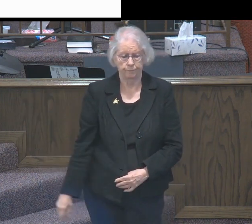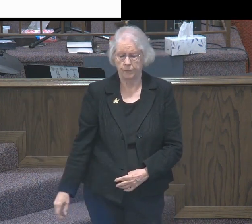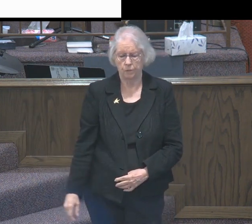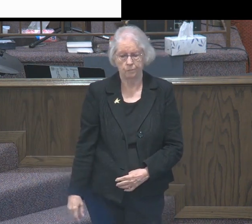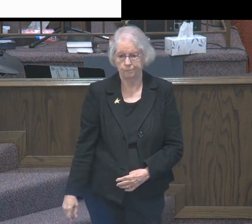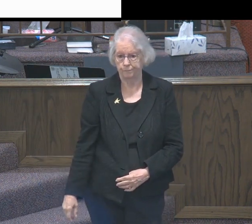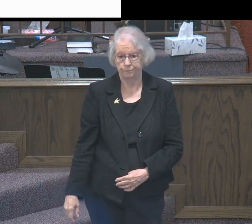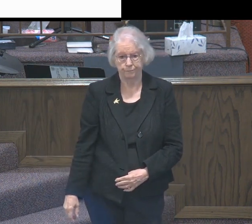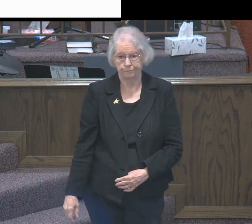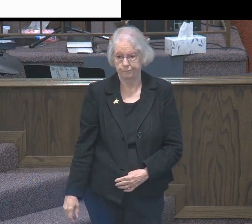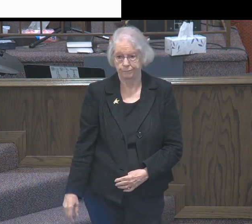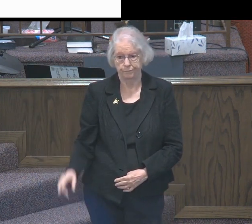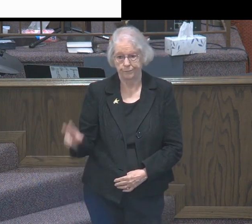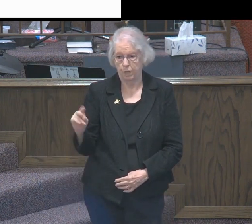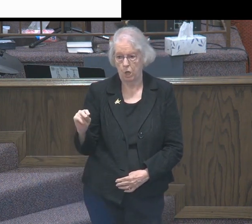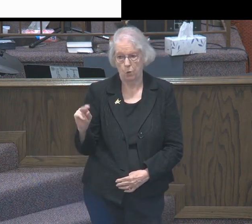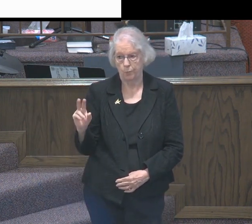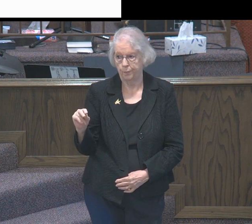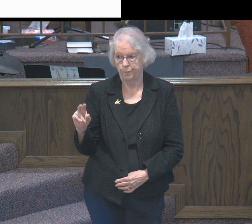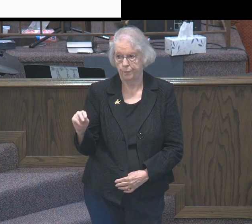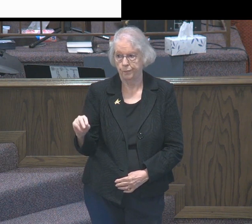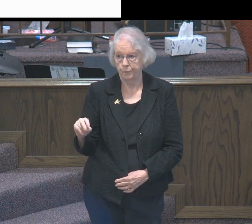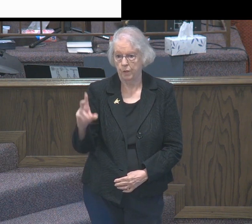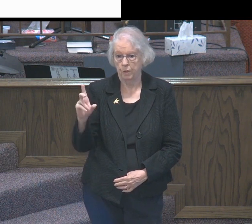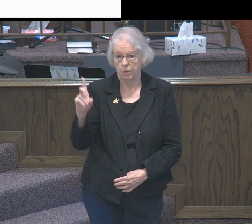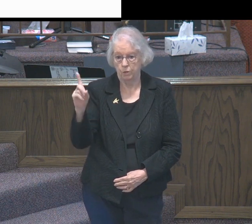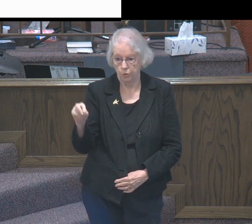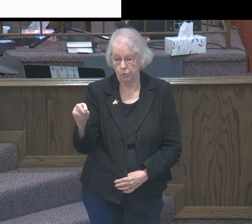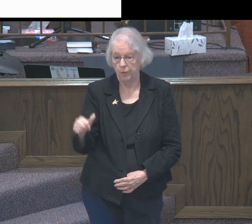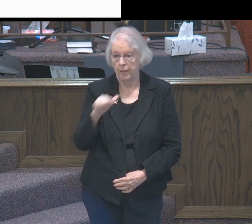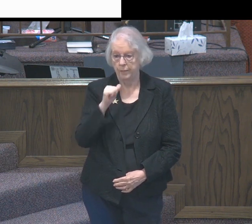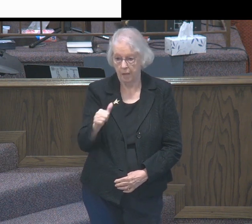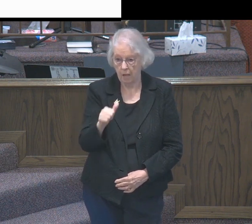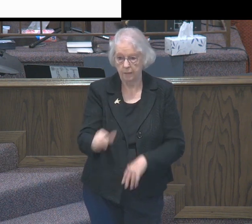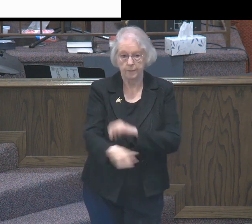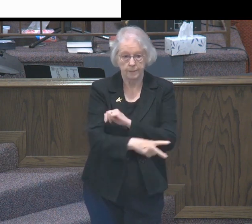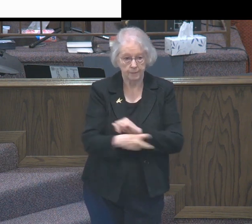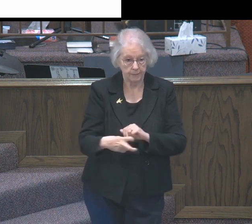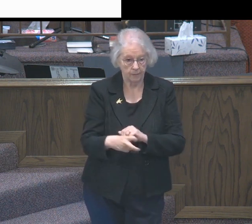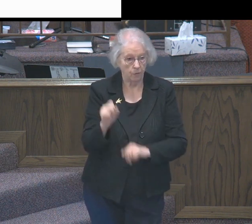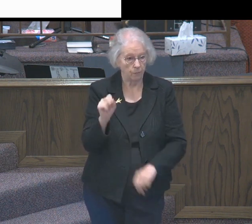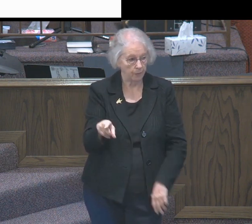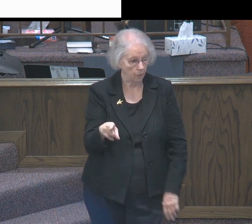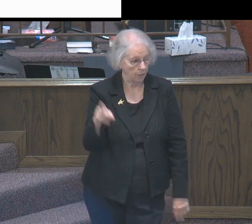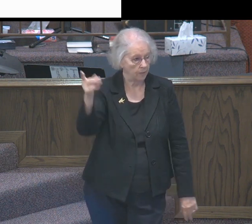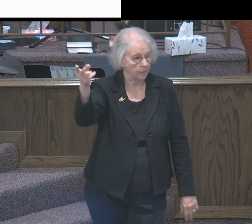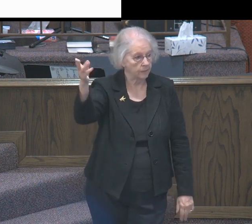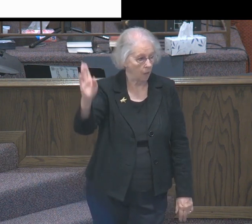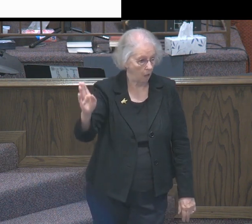Because his message is performing to the letter of the law does not satisfy the demands of the law.